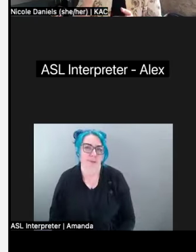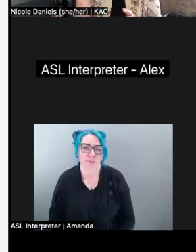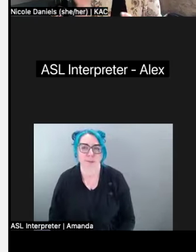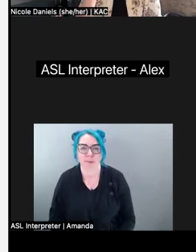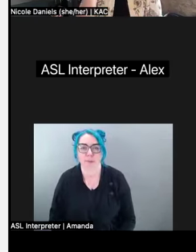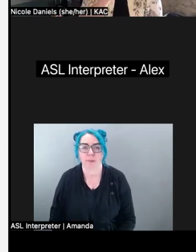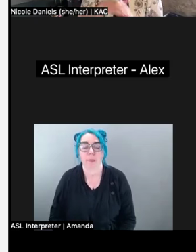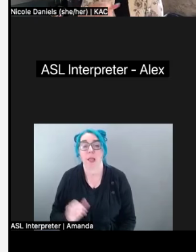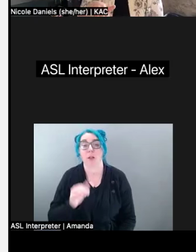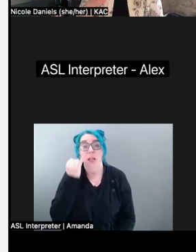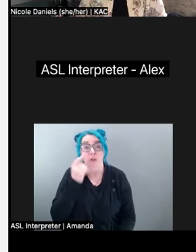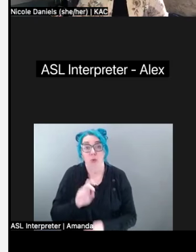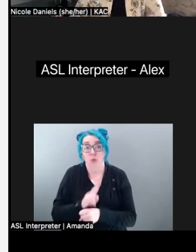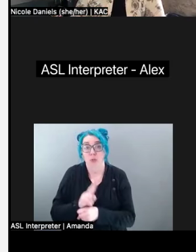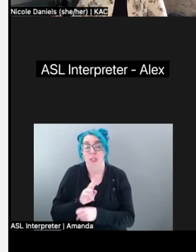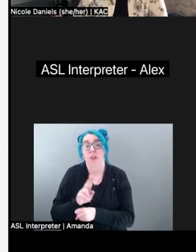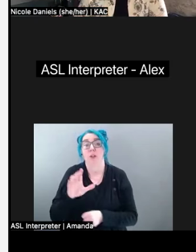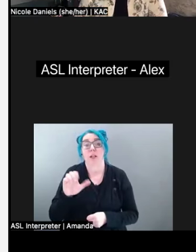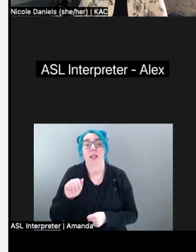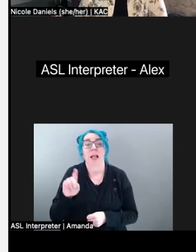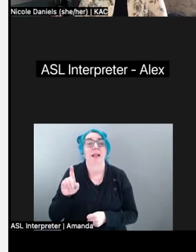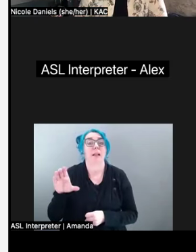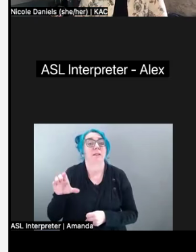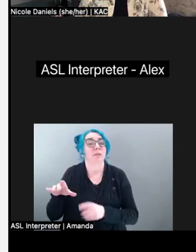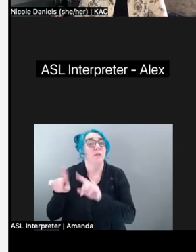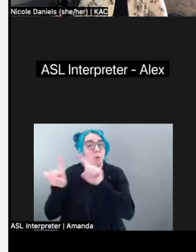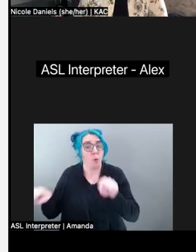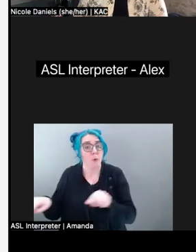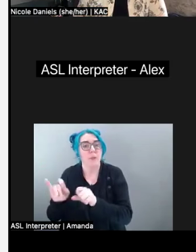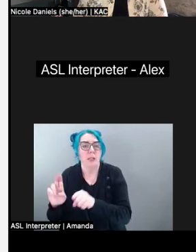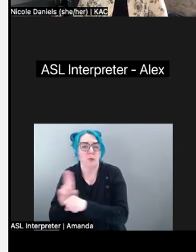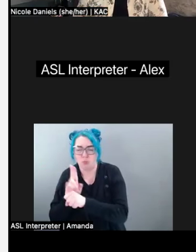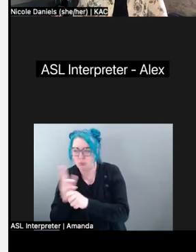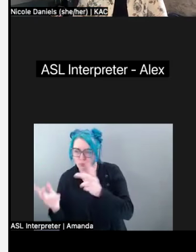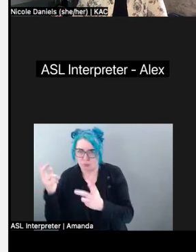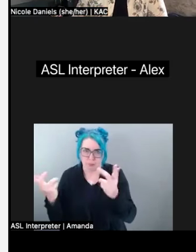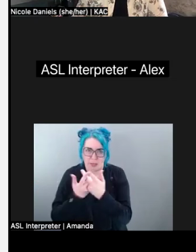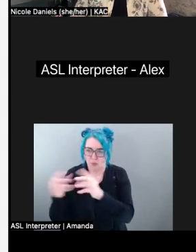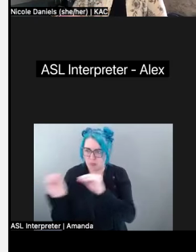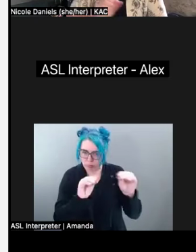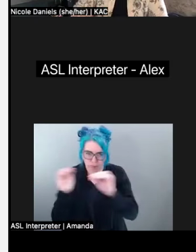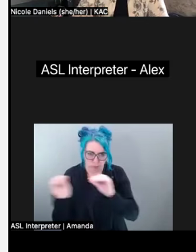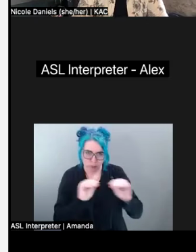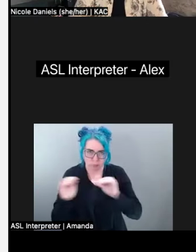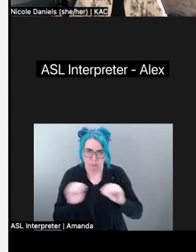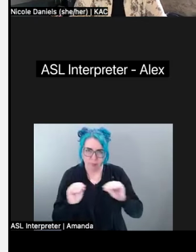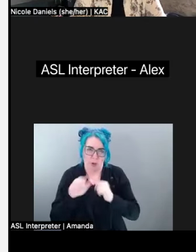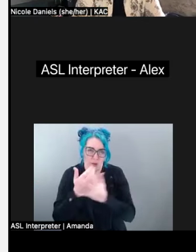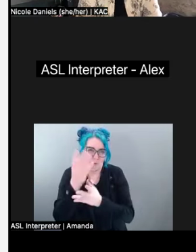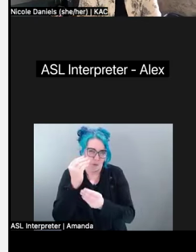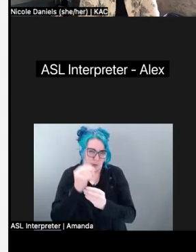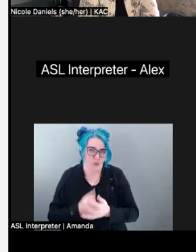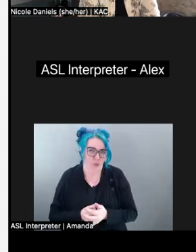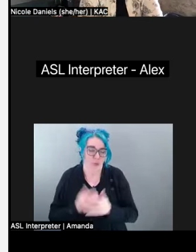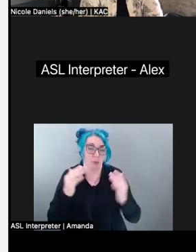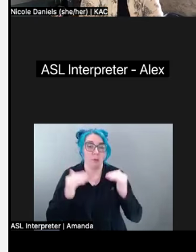forms, you can find where that information will be. Okay. There's also a line for adjustments